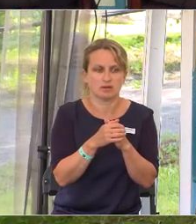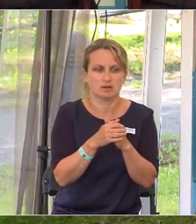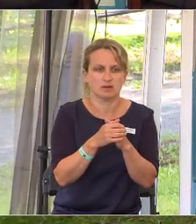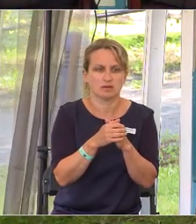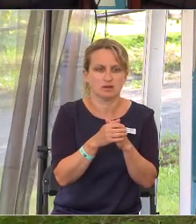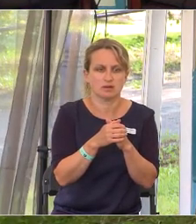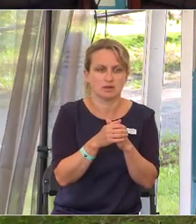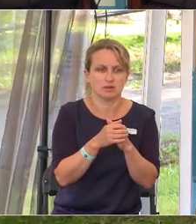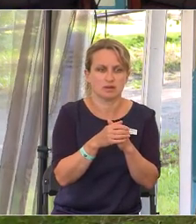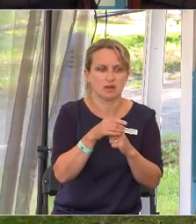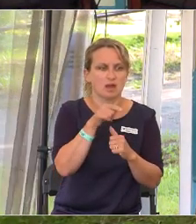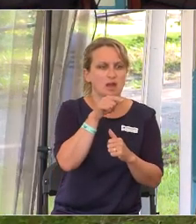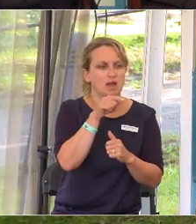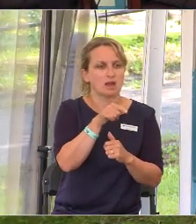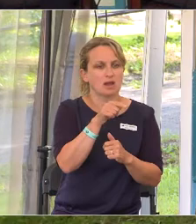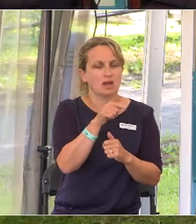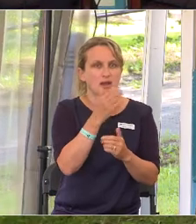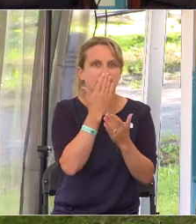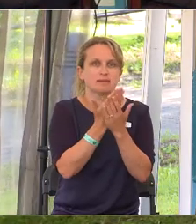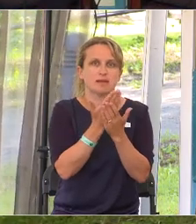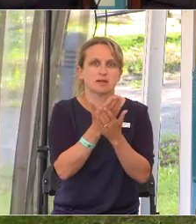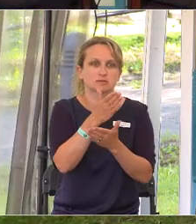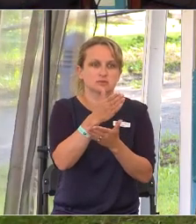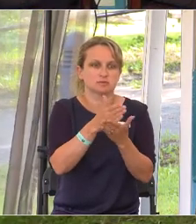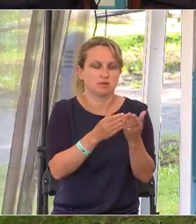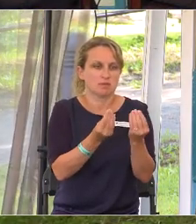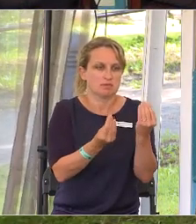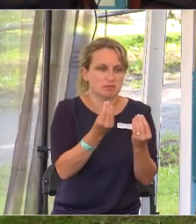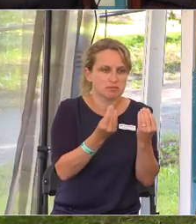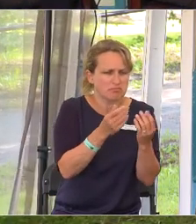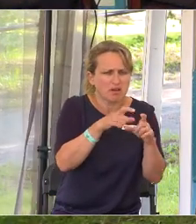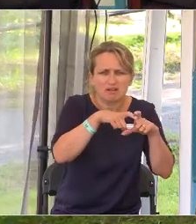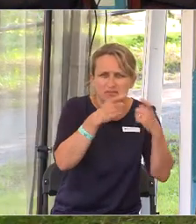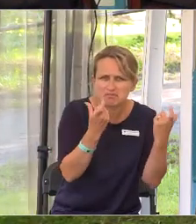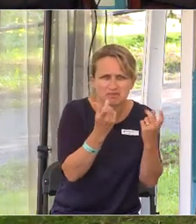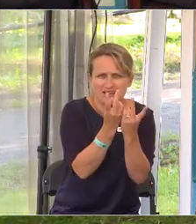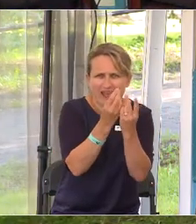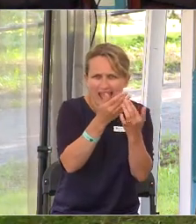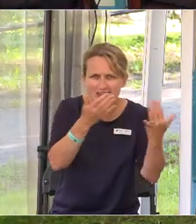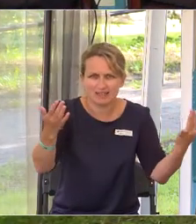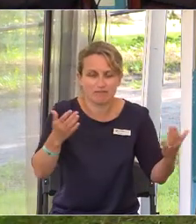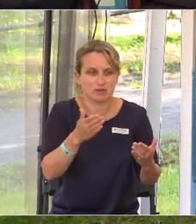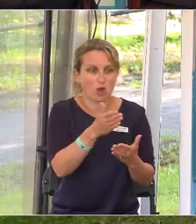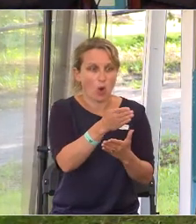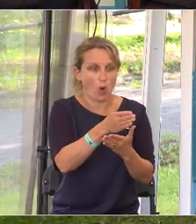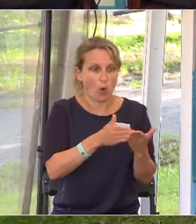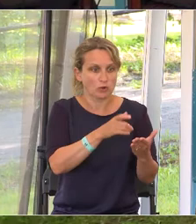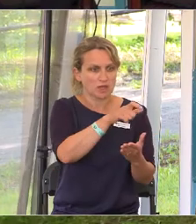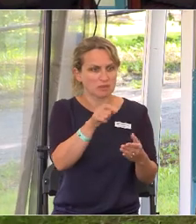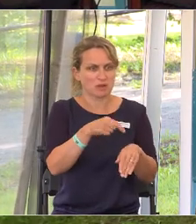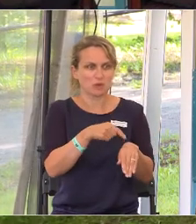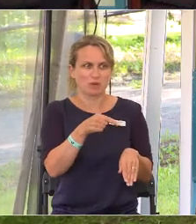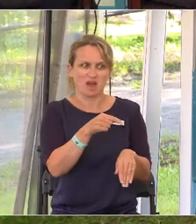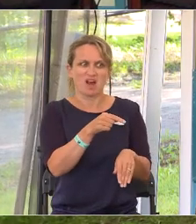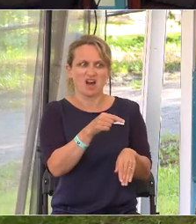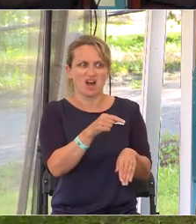of us understand it to be bad. It could be either joke from you or one of those that run around the watch and what do you think that's on? So not these